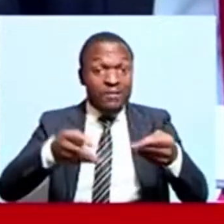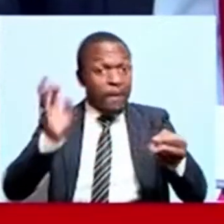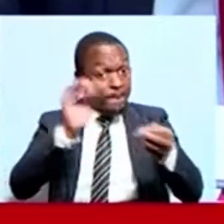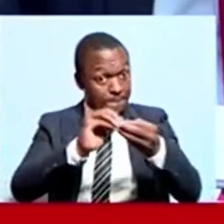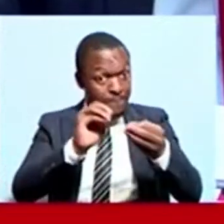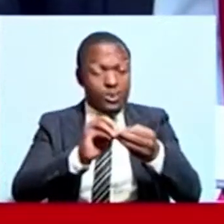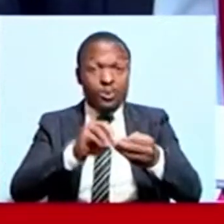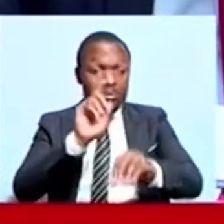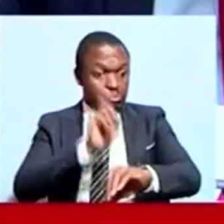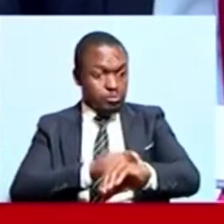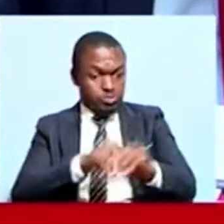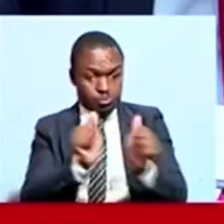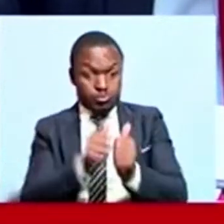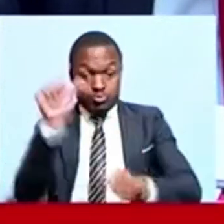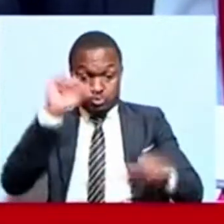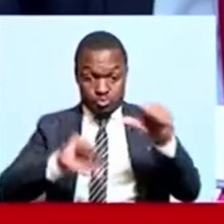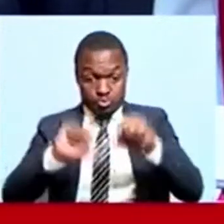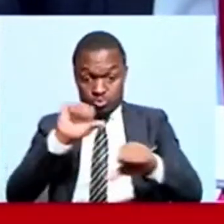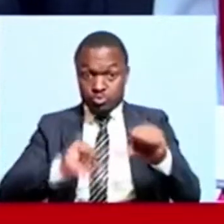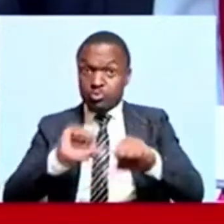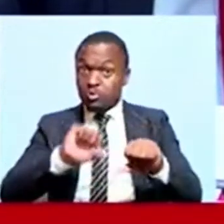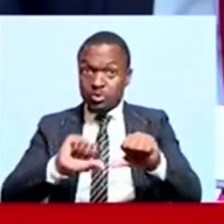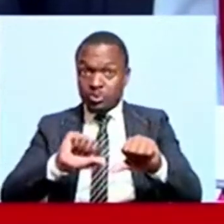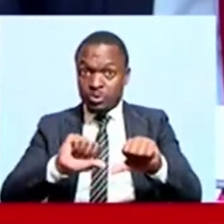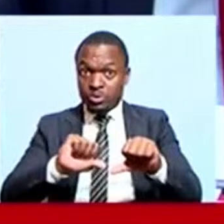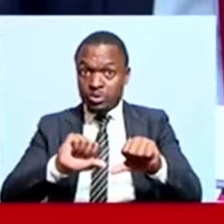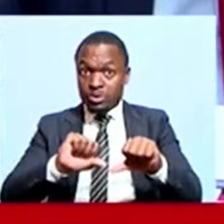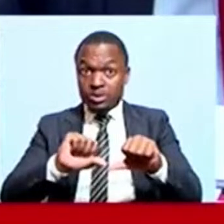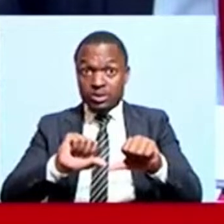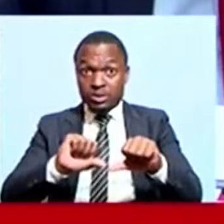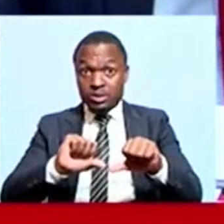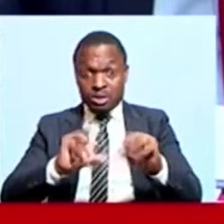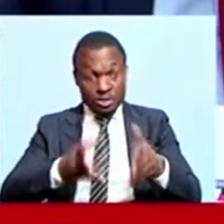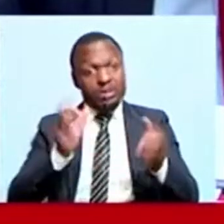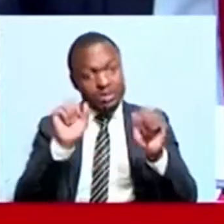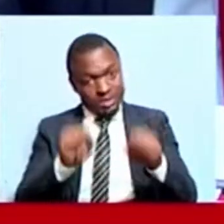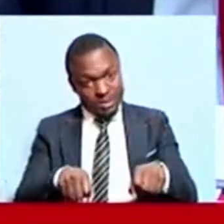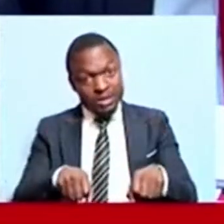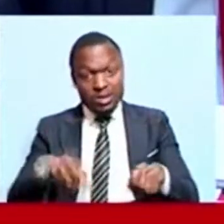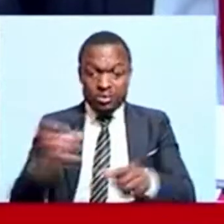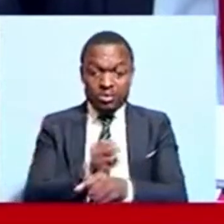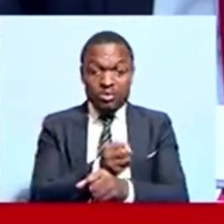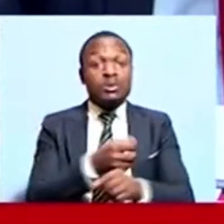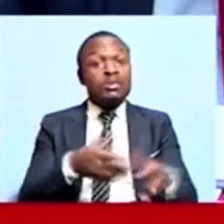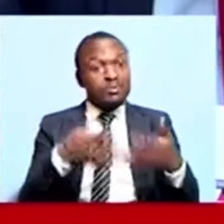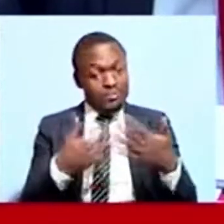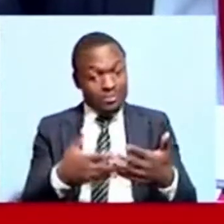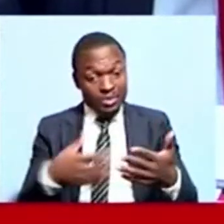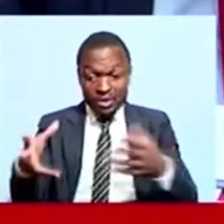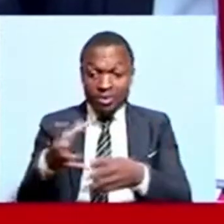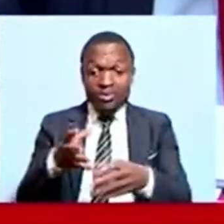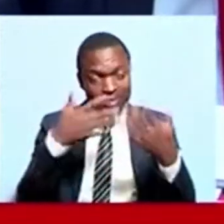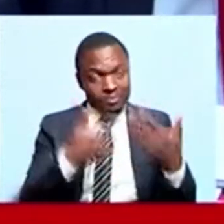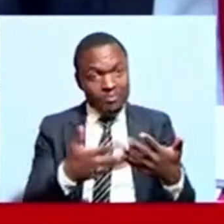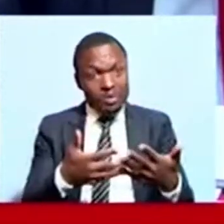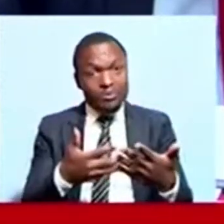be with auditors, so be it. So that we get the documents. The documents,